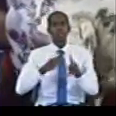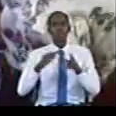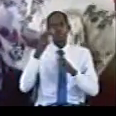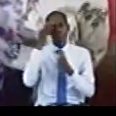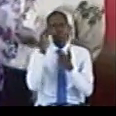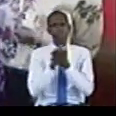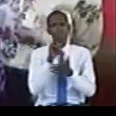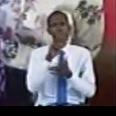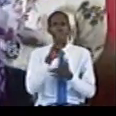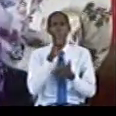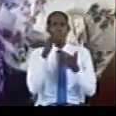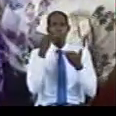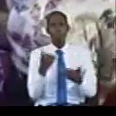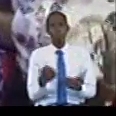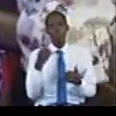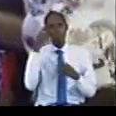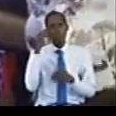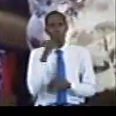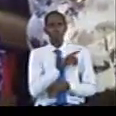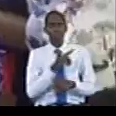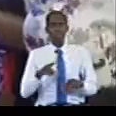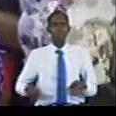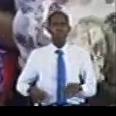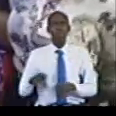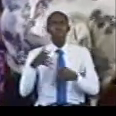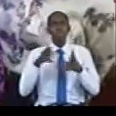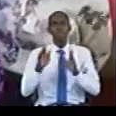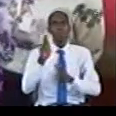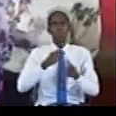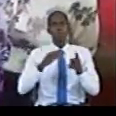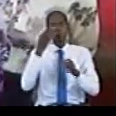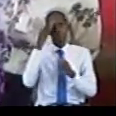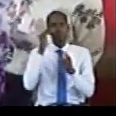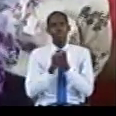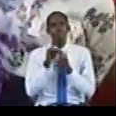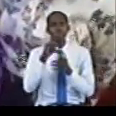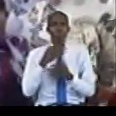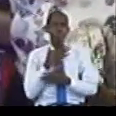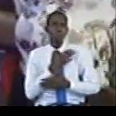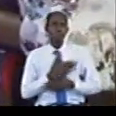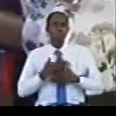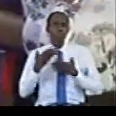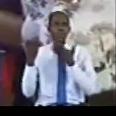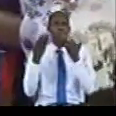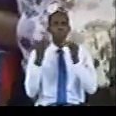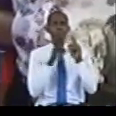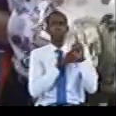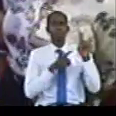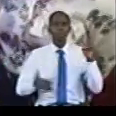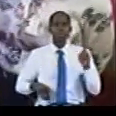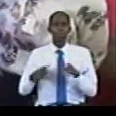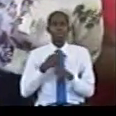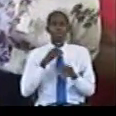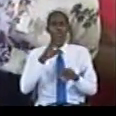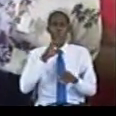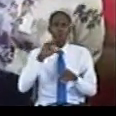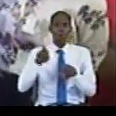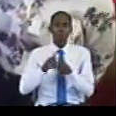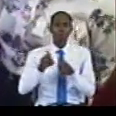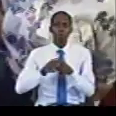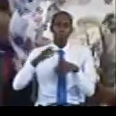Lord. Let people know that you enjoy the service of the Lord, and you're inviting them to also come and serve the Lord.